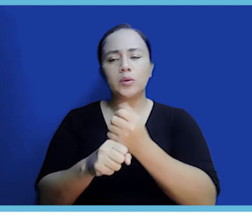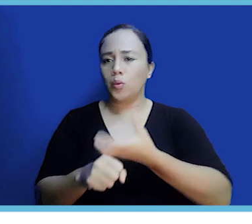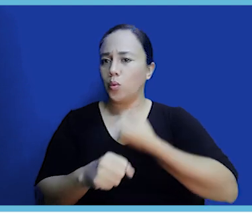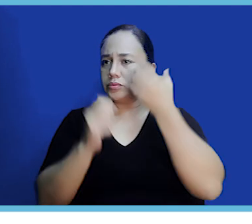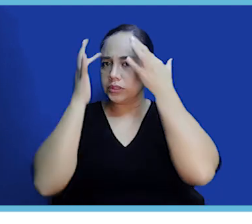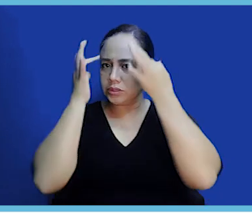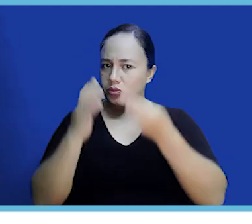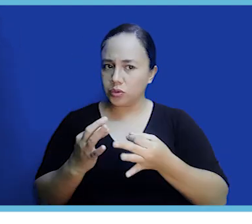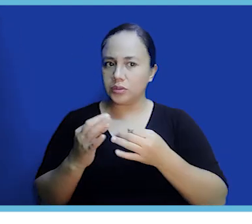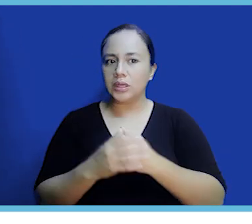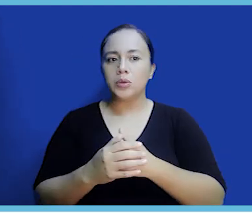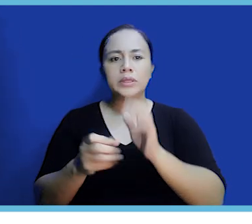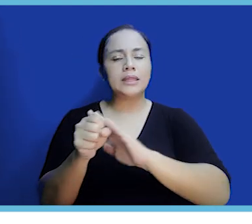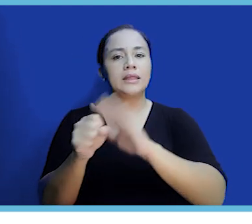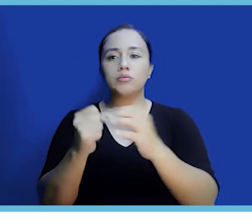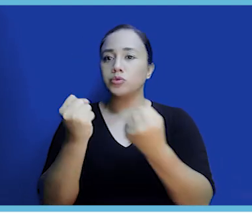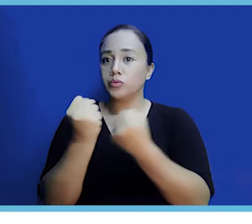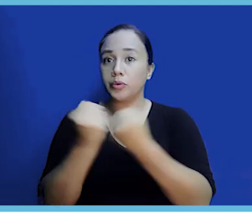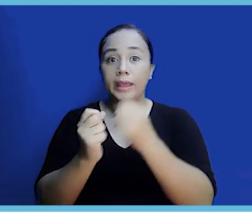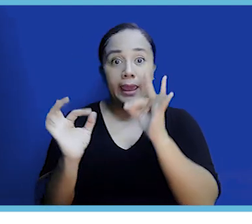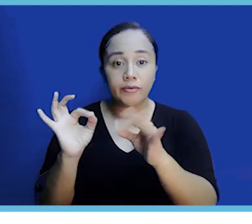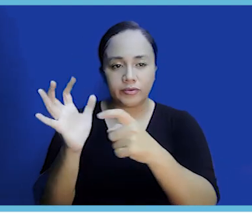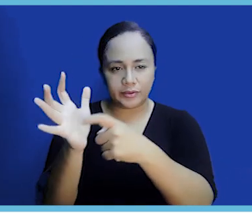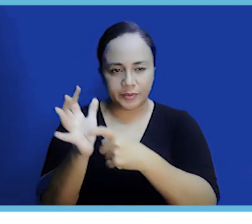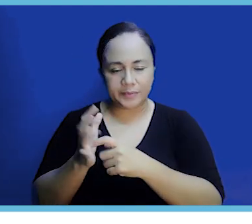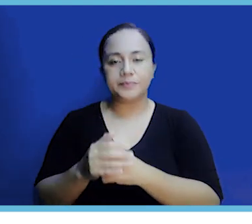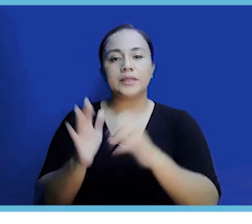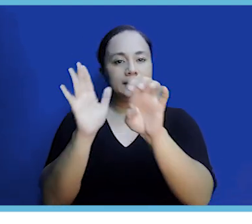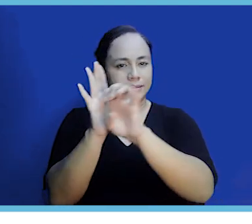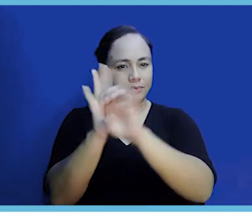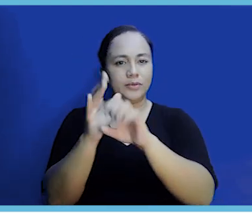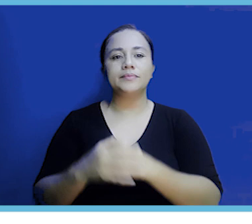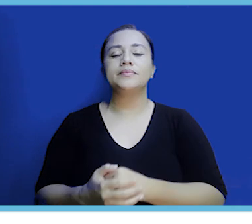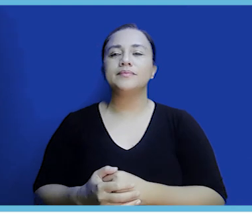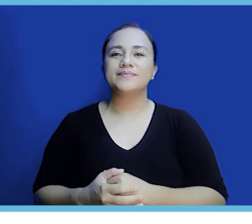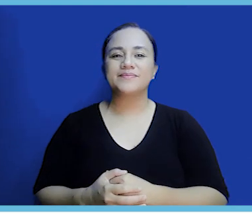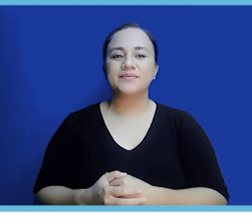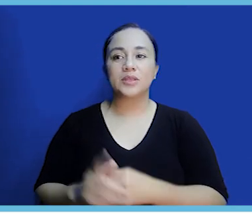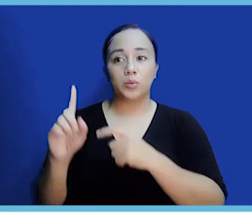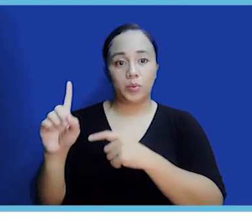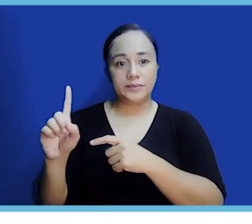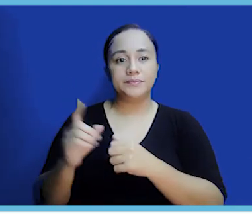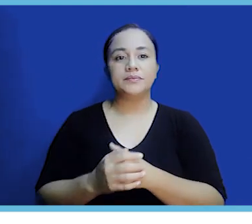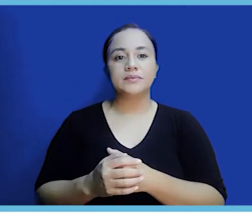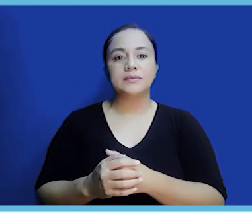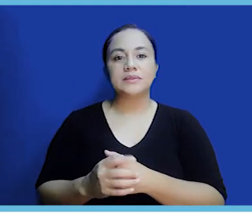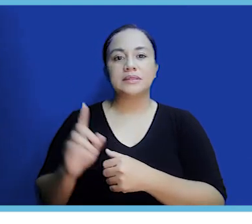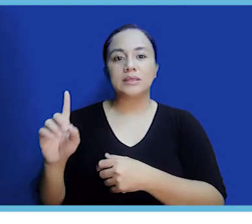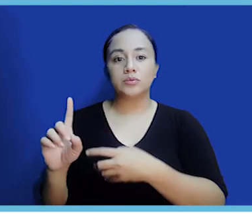lives, and can make their own decisions with adequate support if required. Examples: